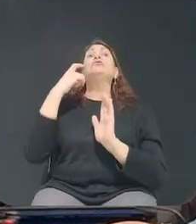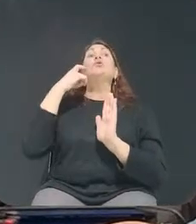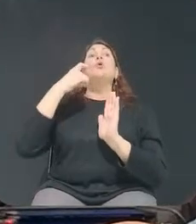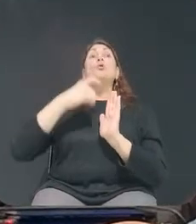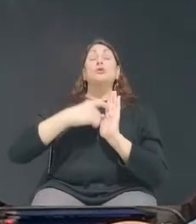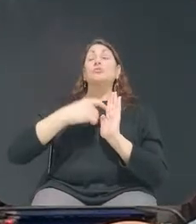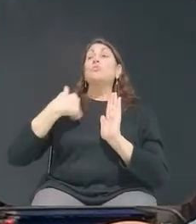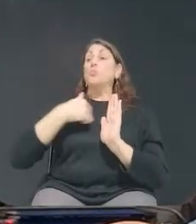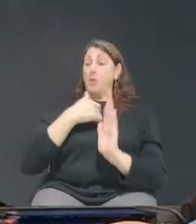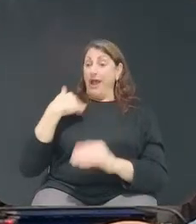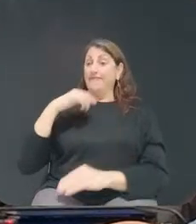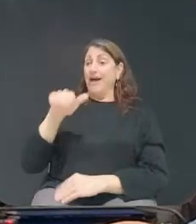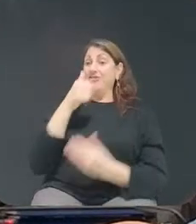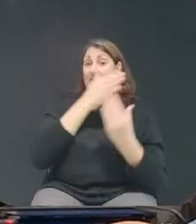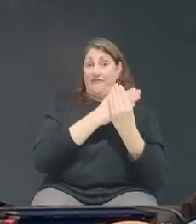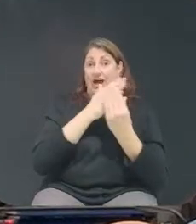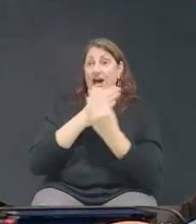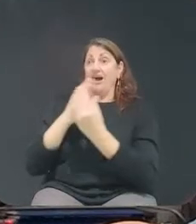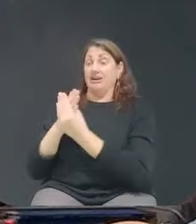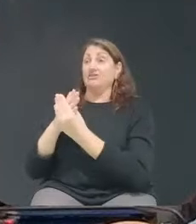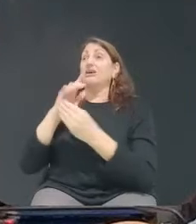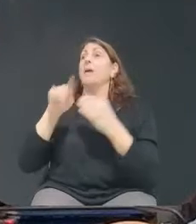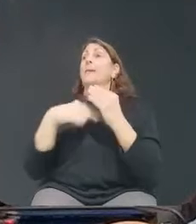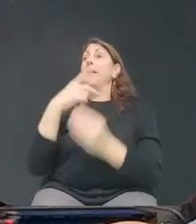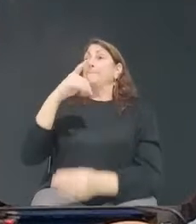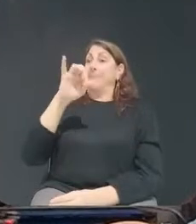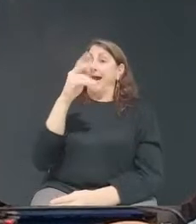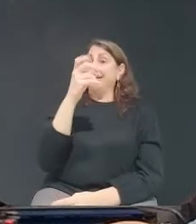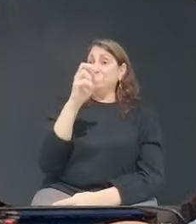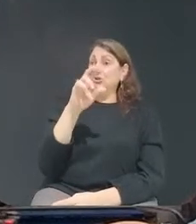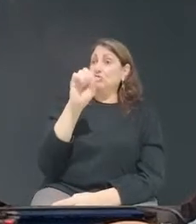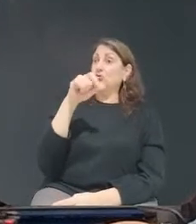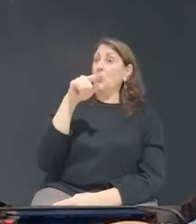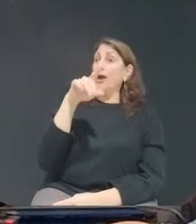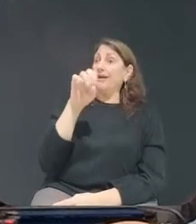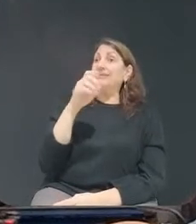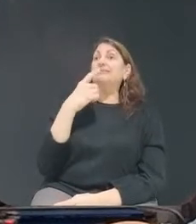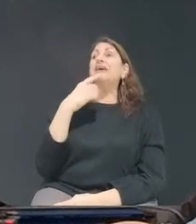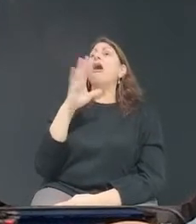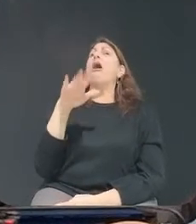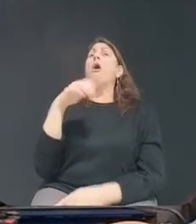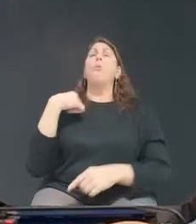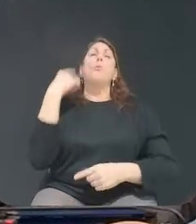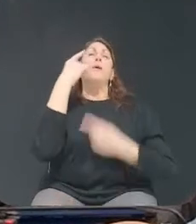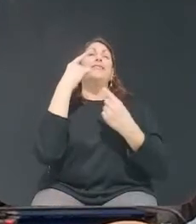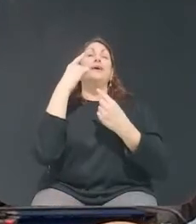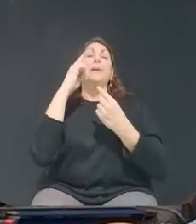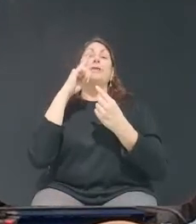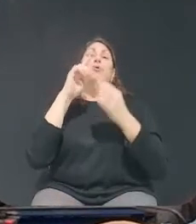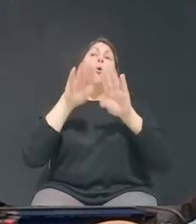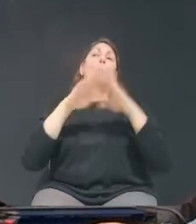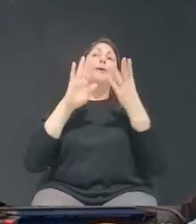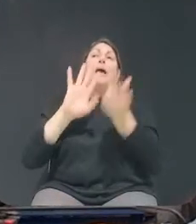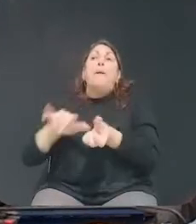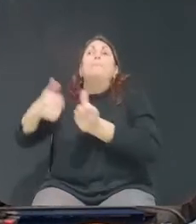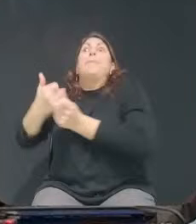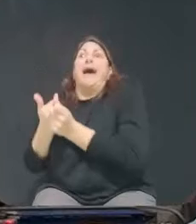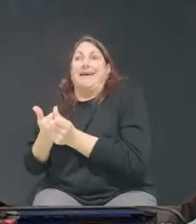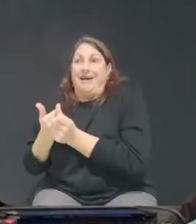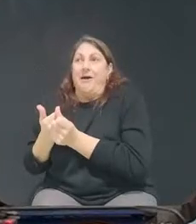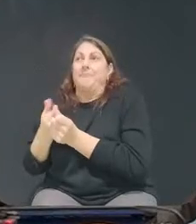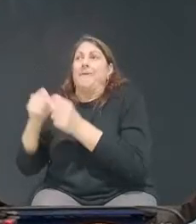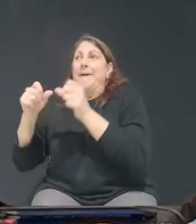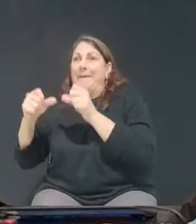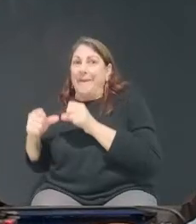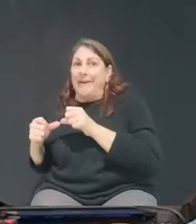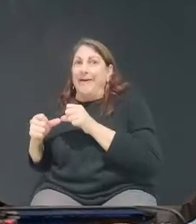other files, though, relating to the Pioneer Square Comfort Station, where they considered opening it back up a couple different times. I